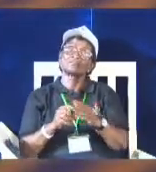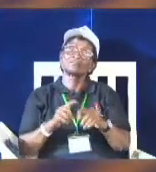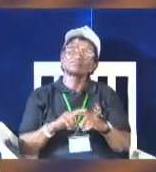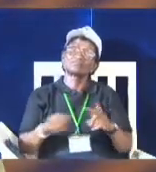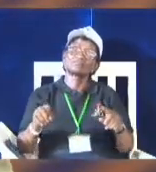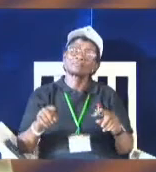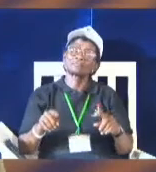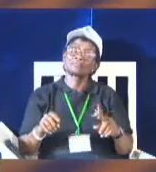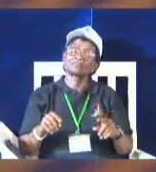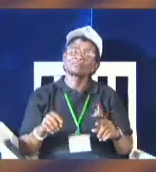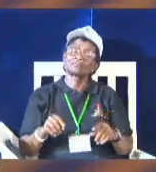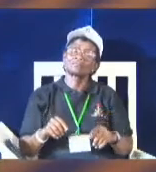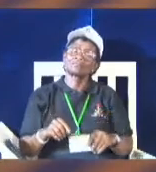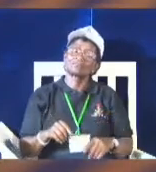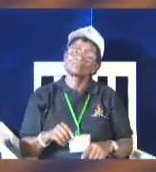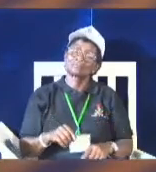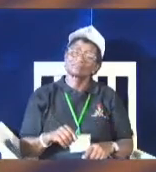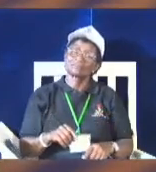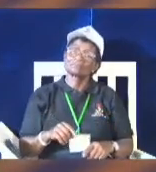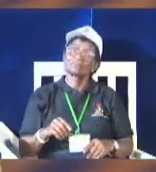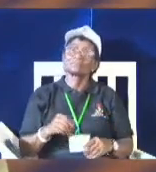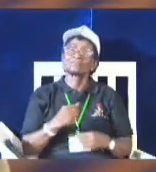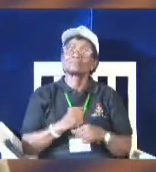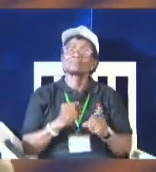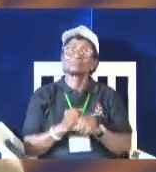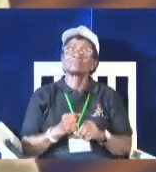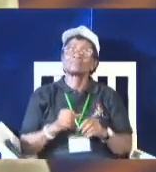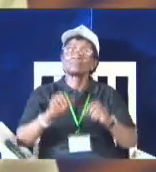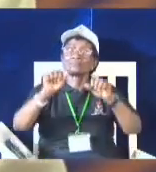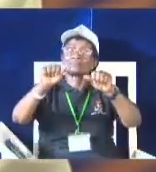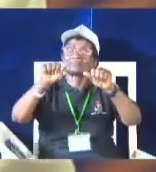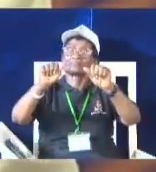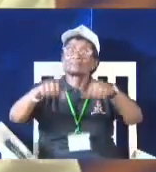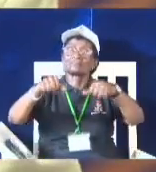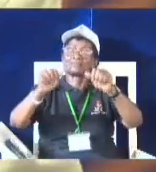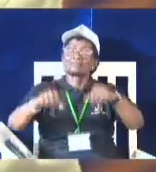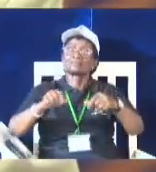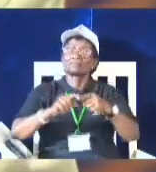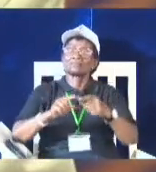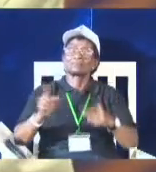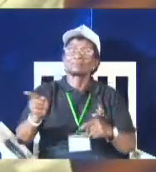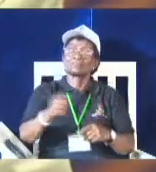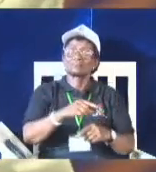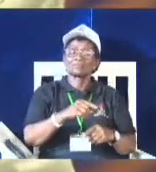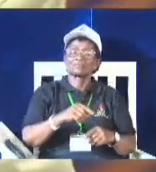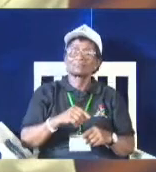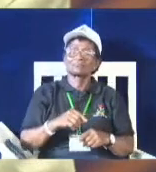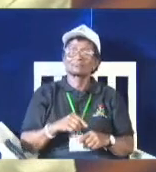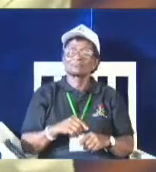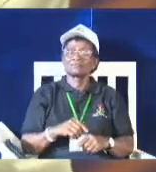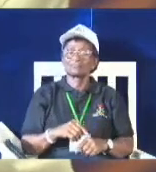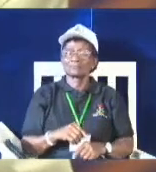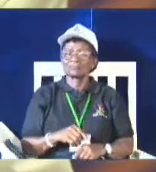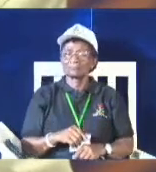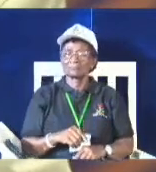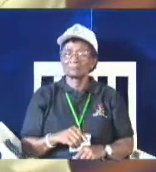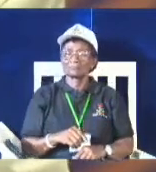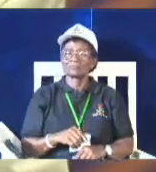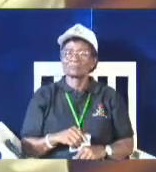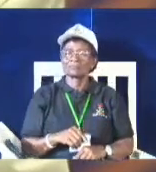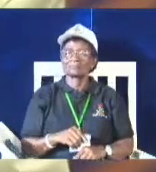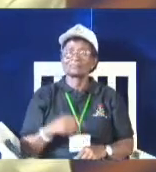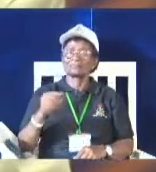deliverance makes available to you the wealth that you